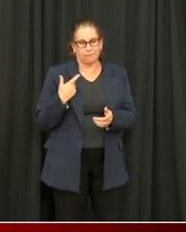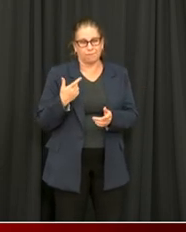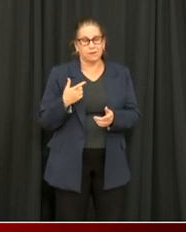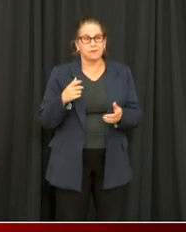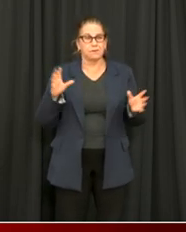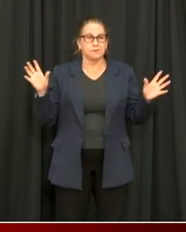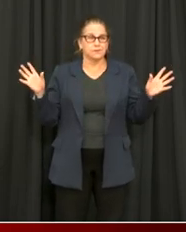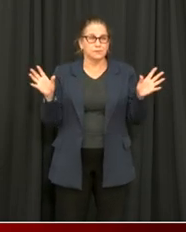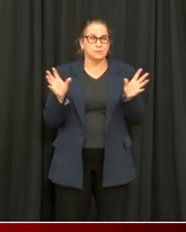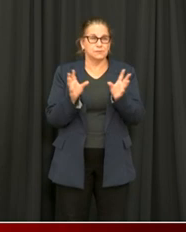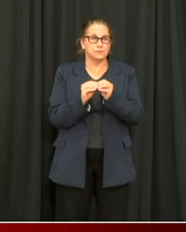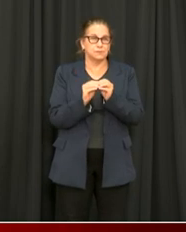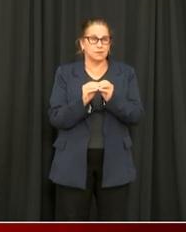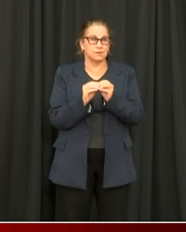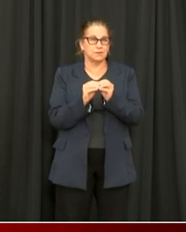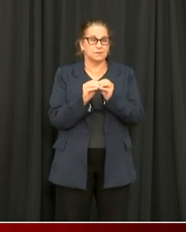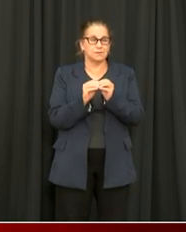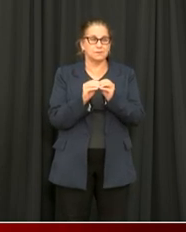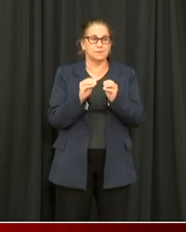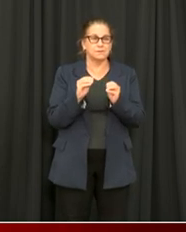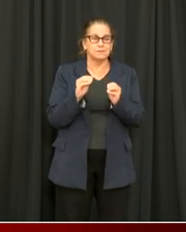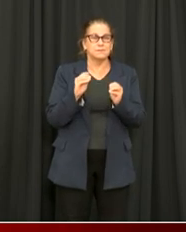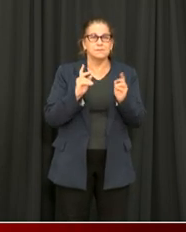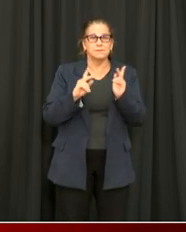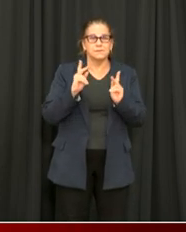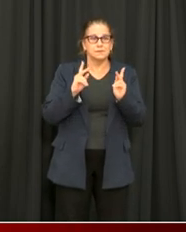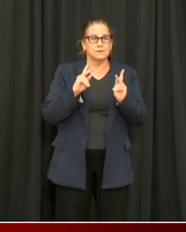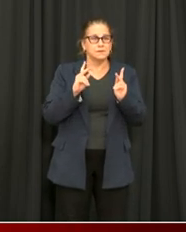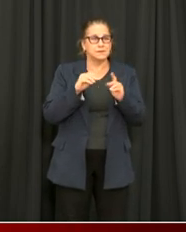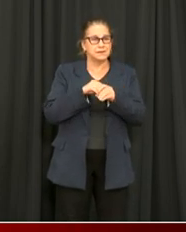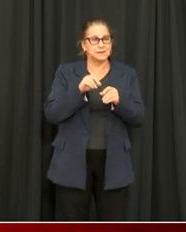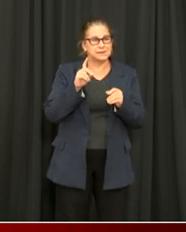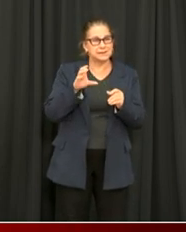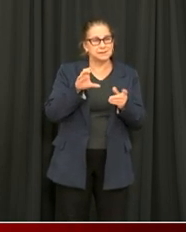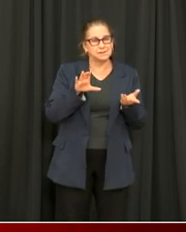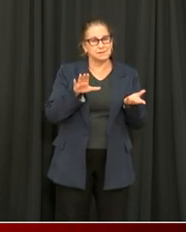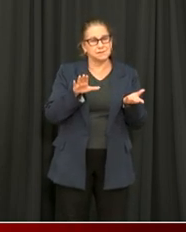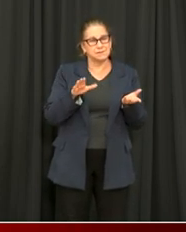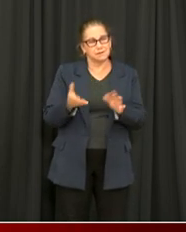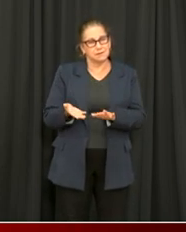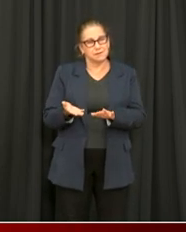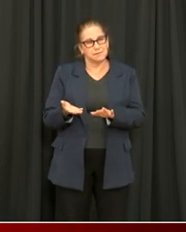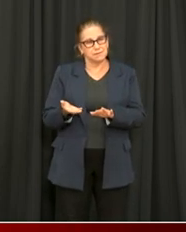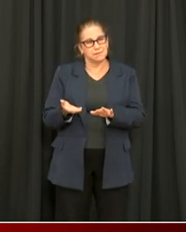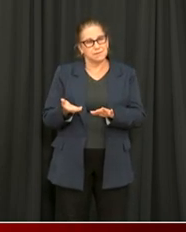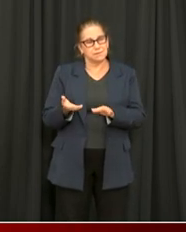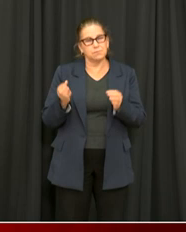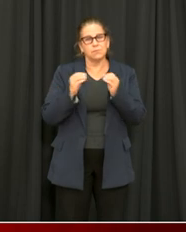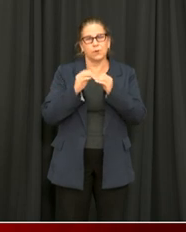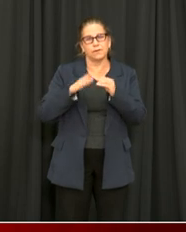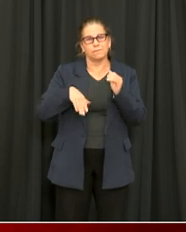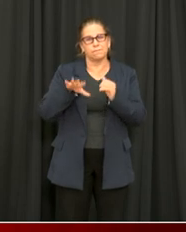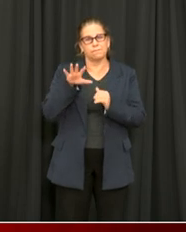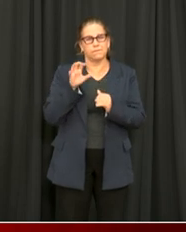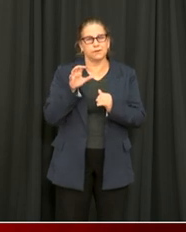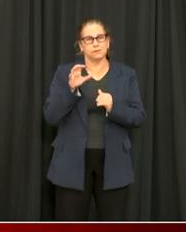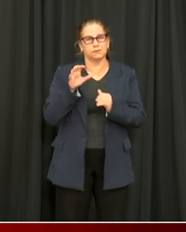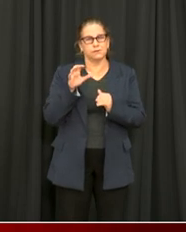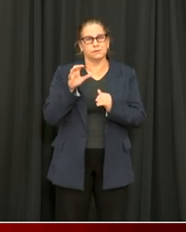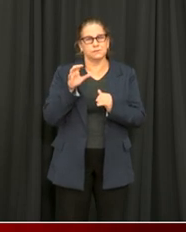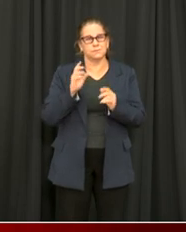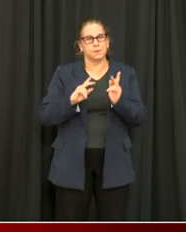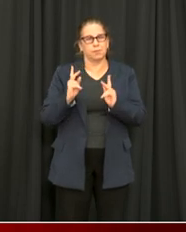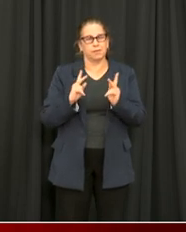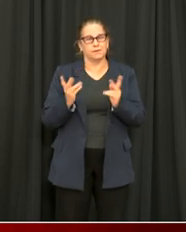of Washingtonians who have succumbed to the virus to more than 520 people. We also announced, and